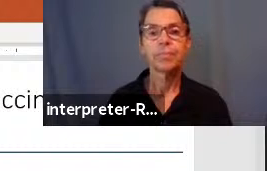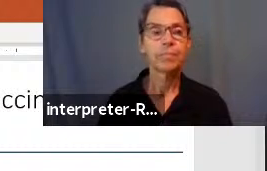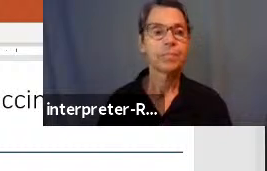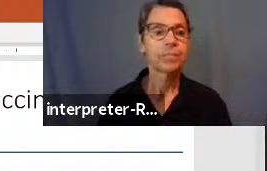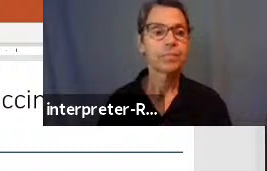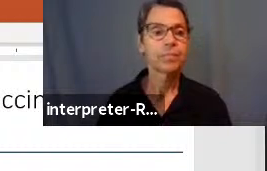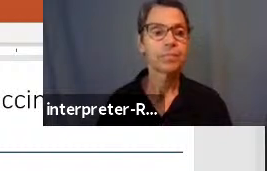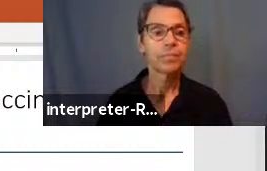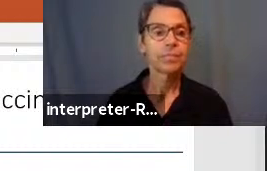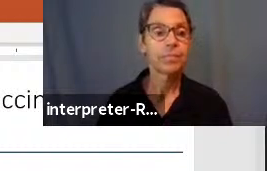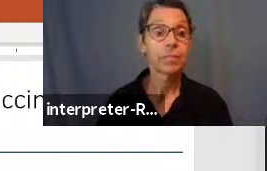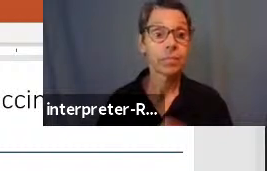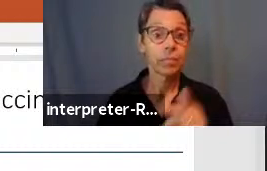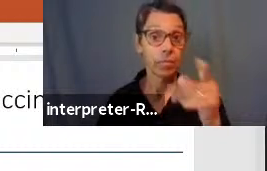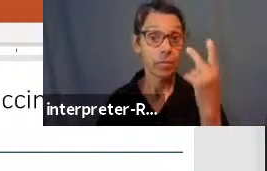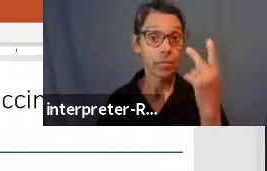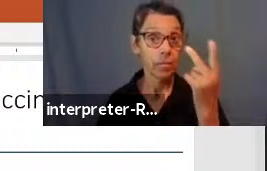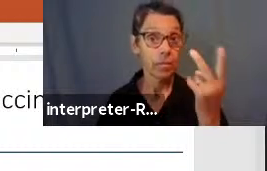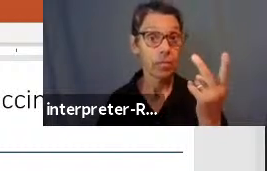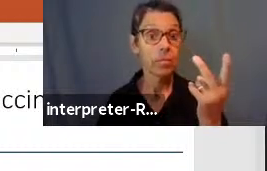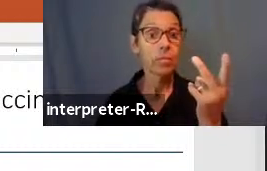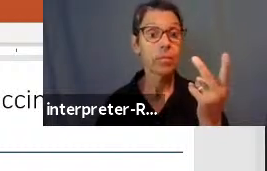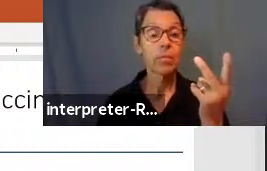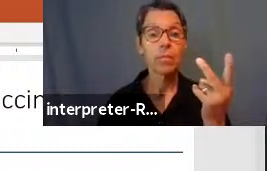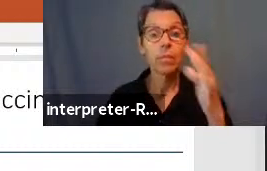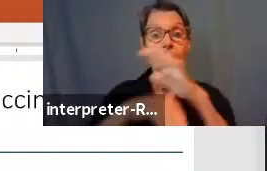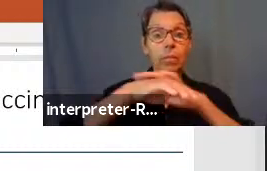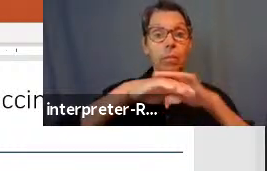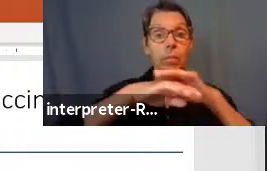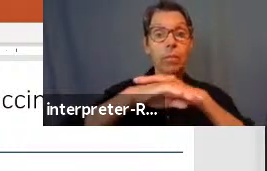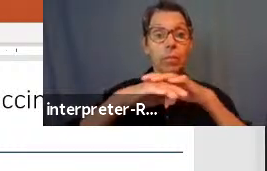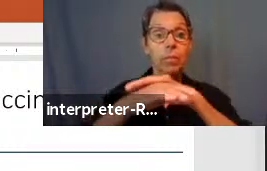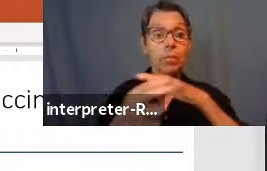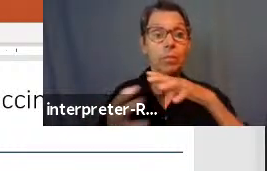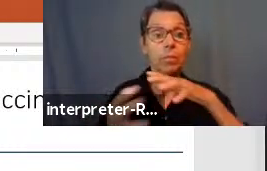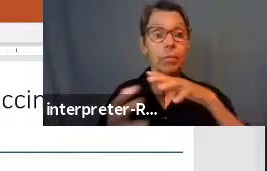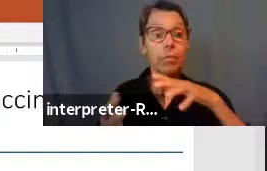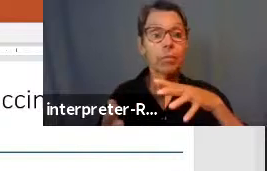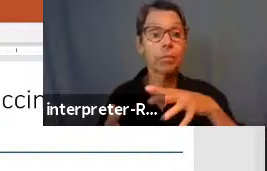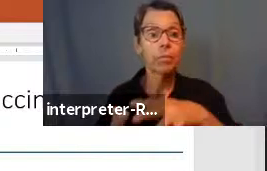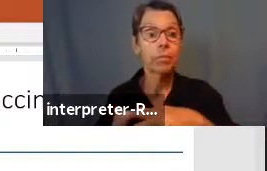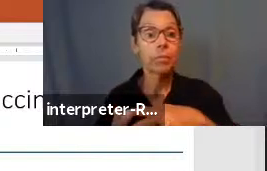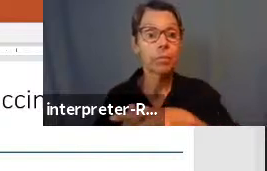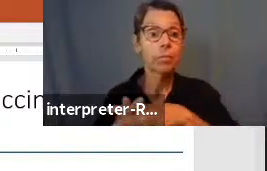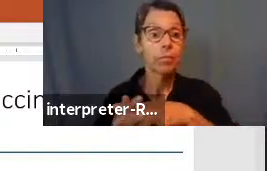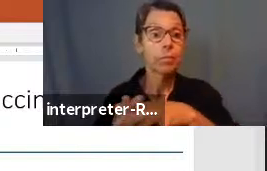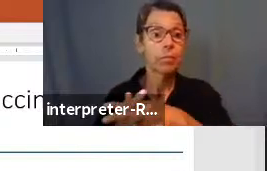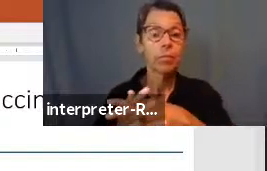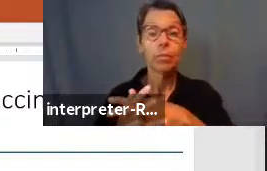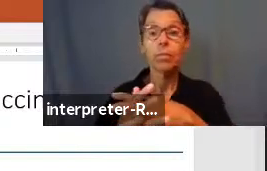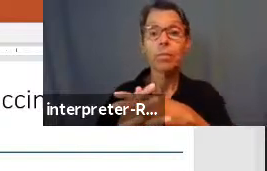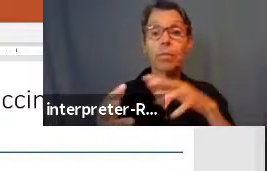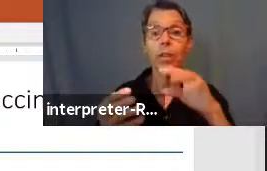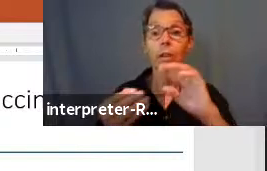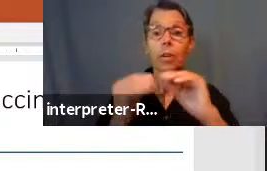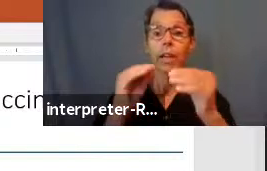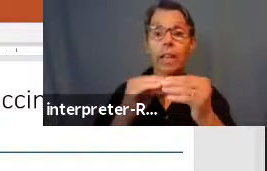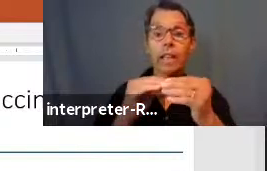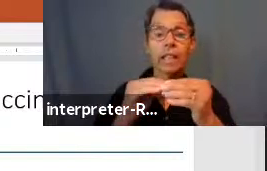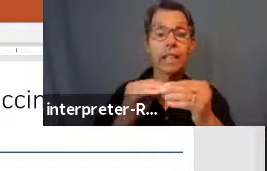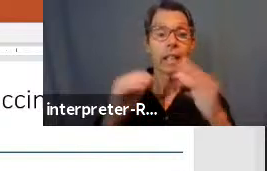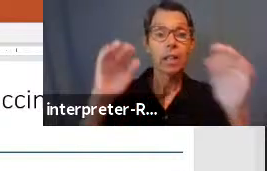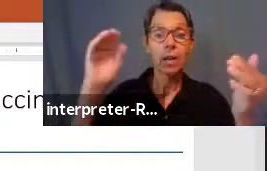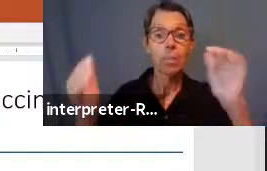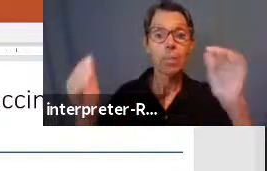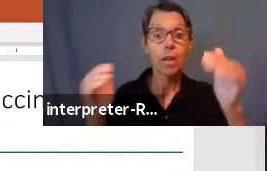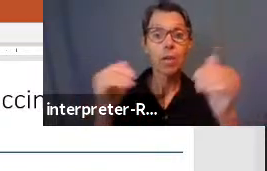So here we see that the Native American vaccination rate compared to the it's a summary of the